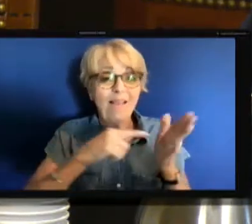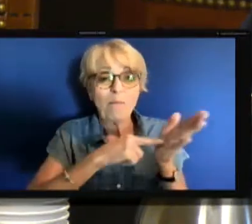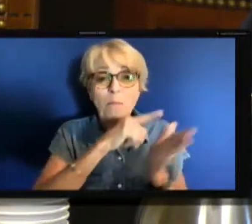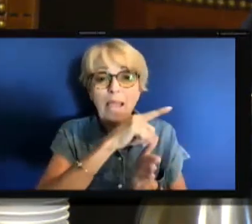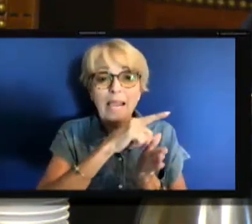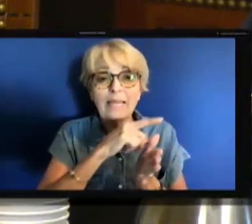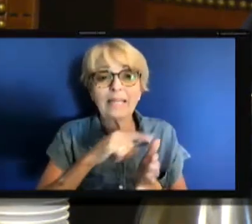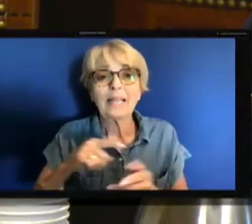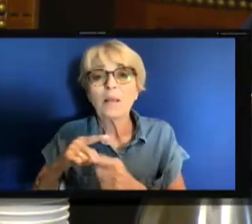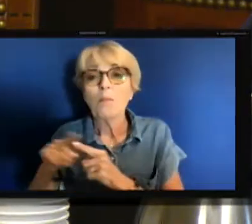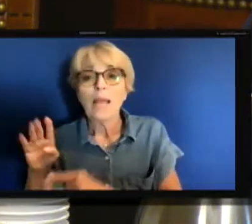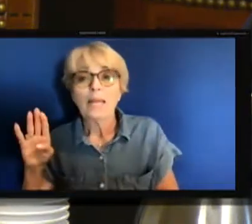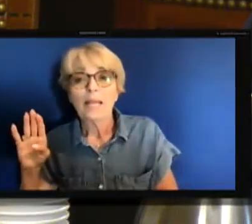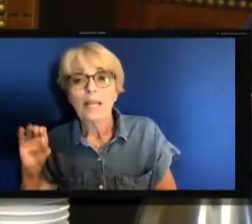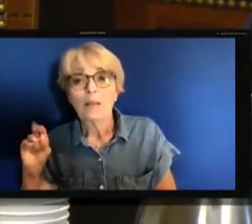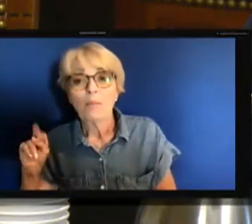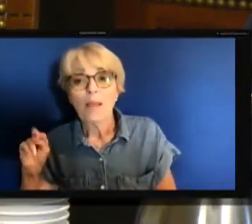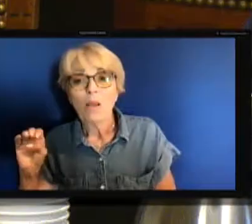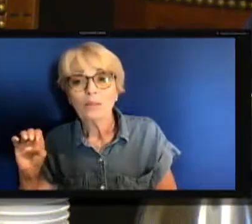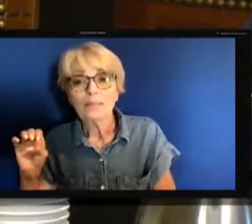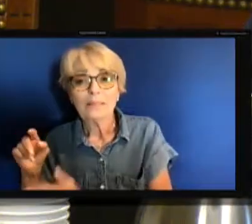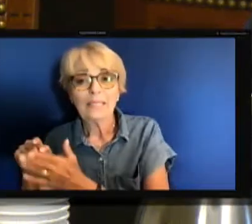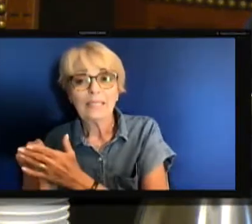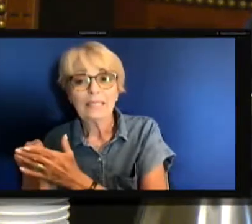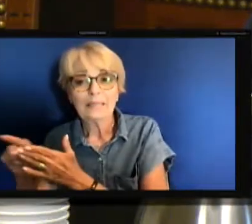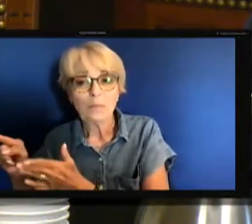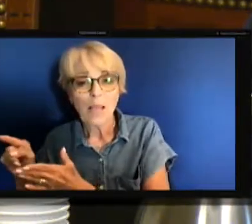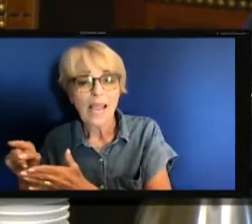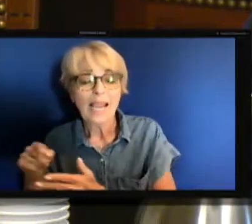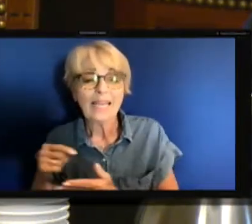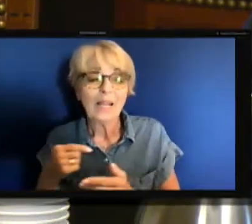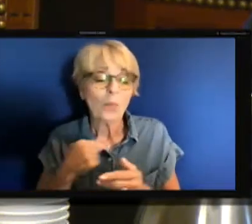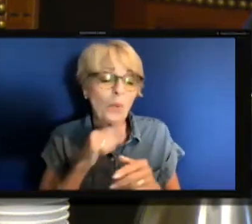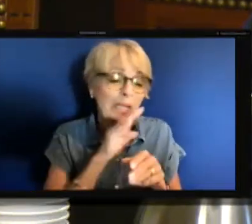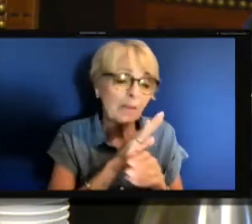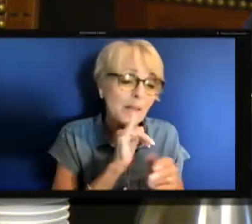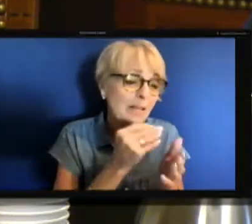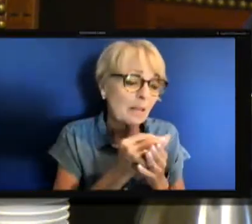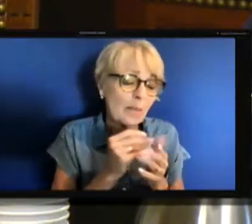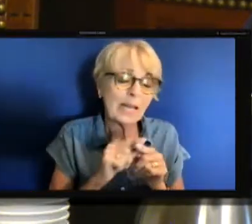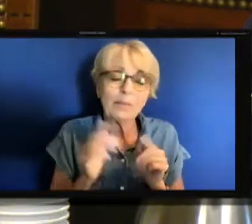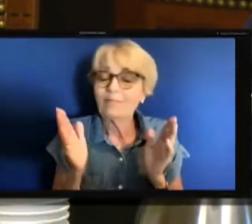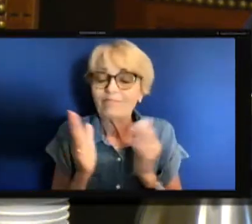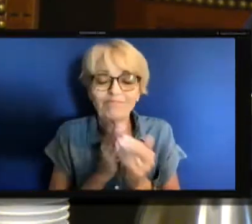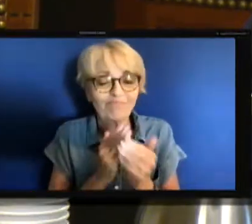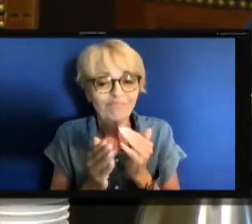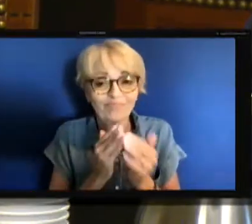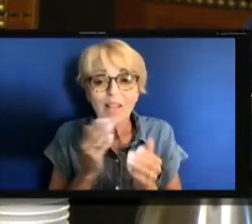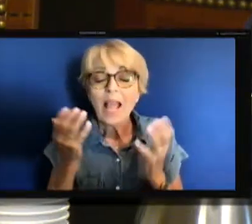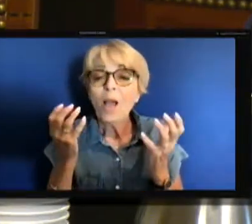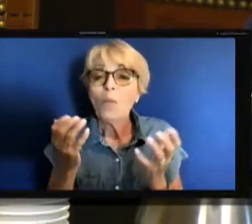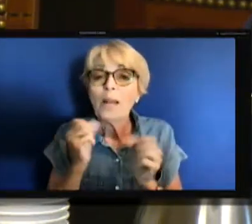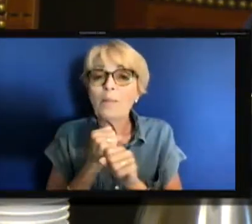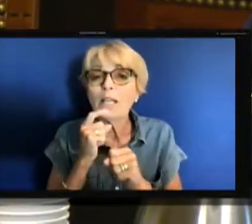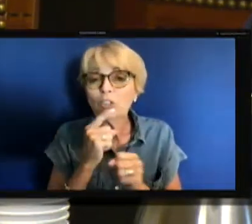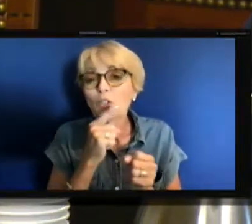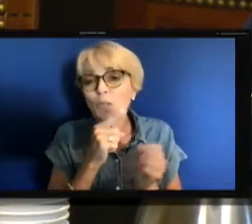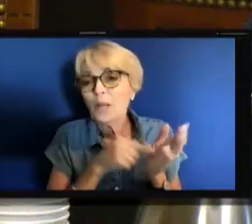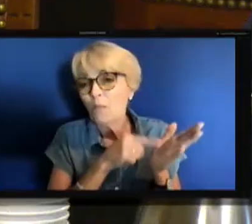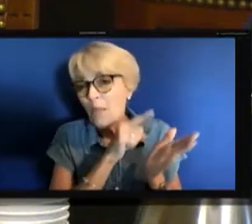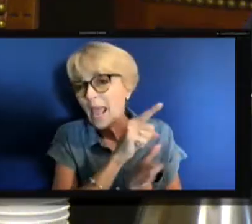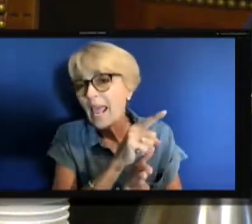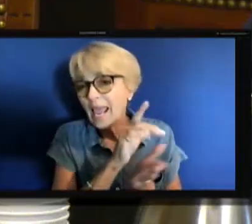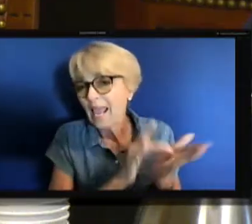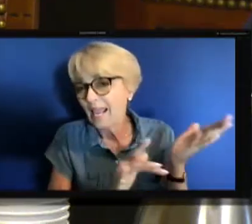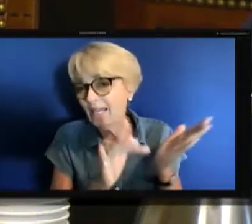paid. I feel we committed that money to them, but that's neither here nor there at this point. I just want to make sure they get paid, okay, one way